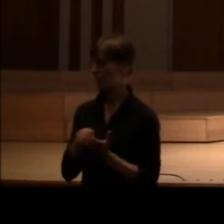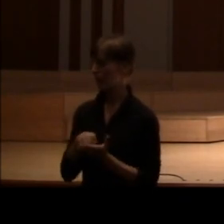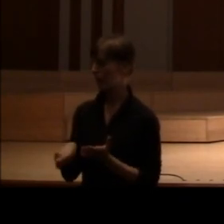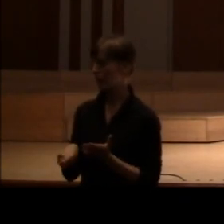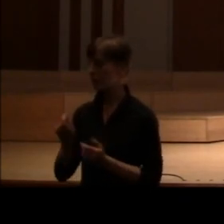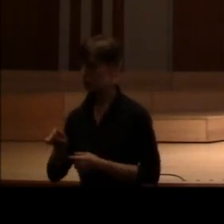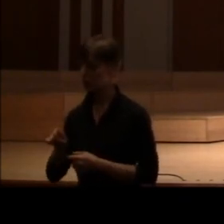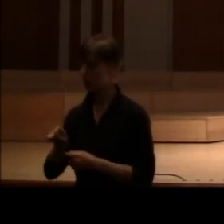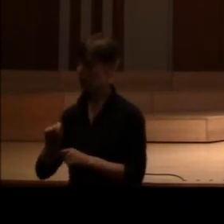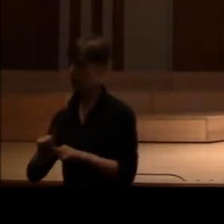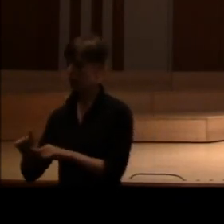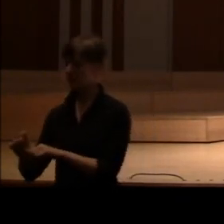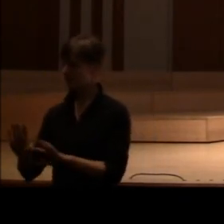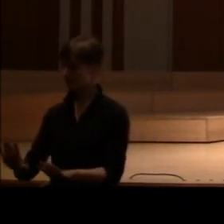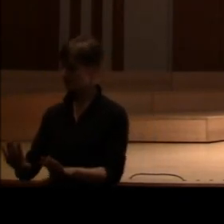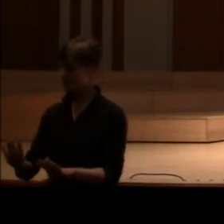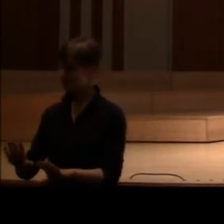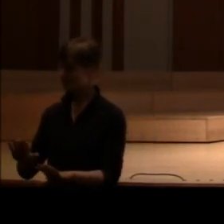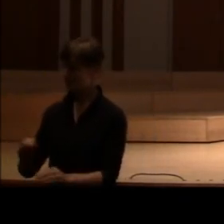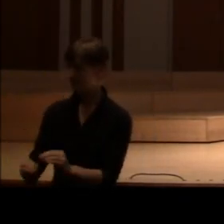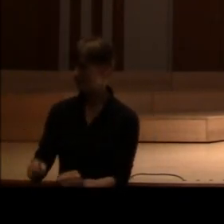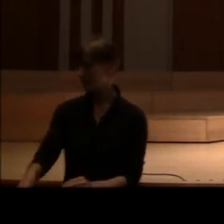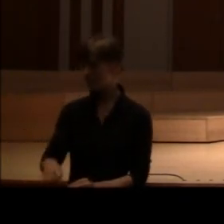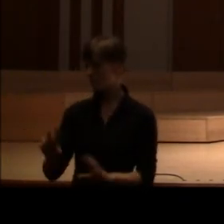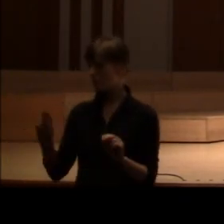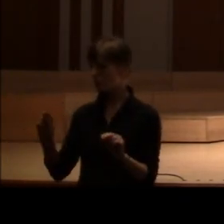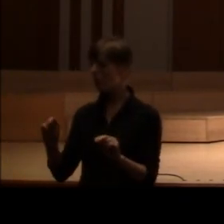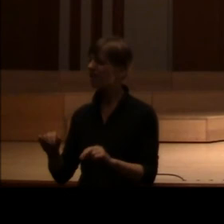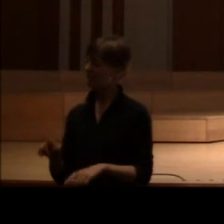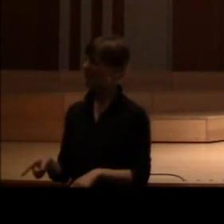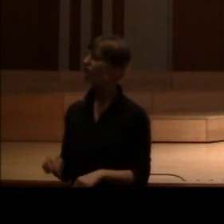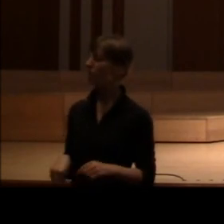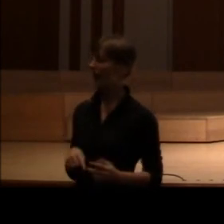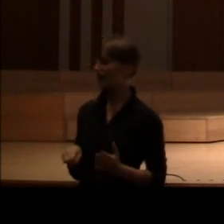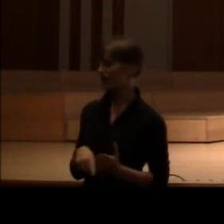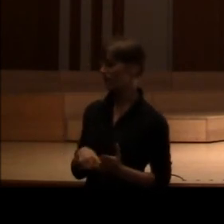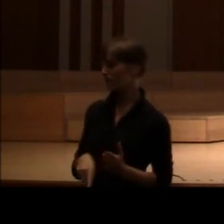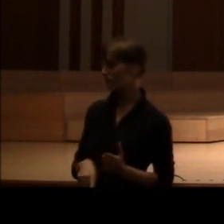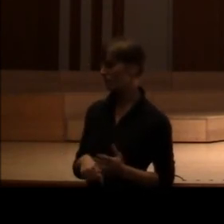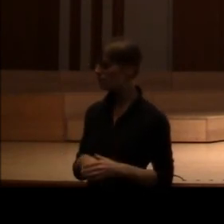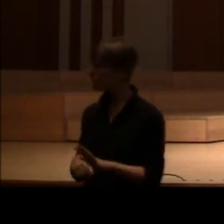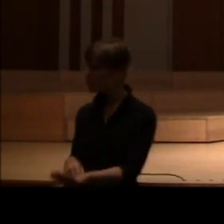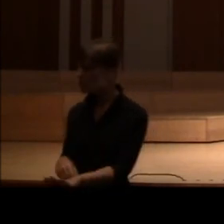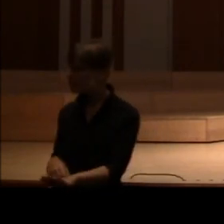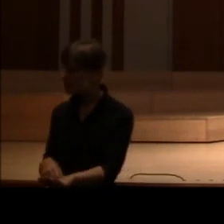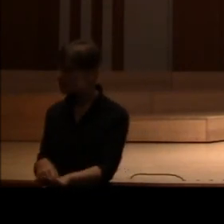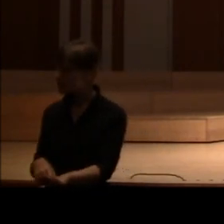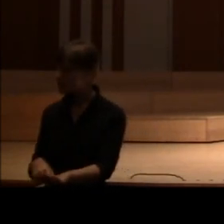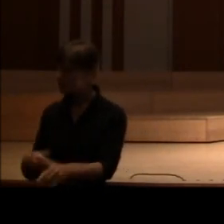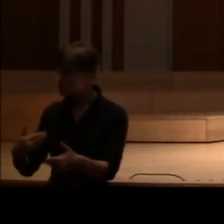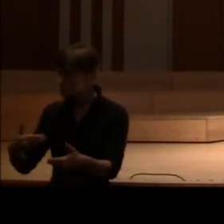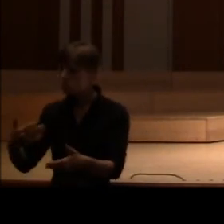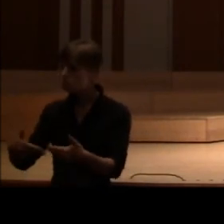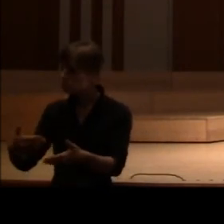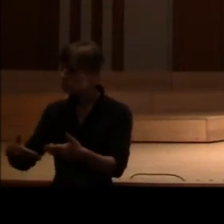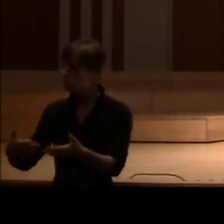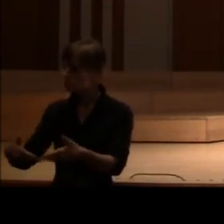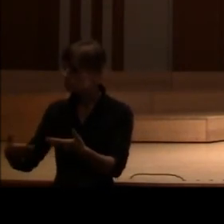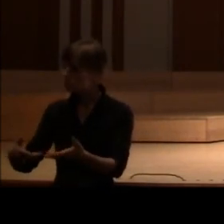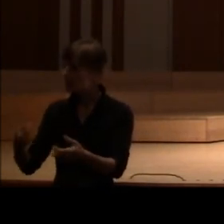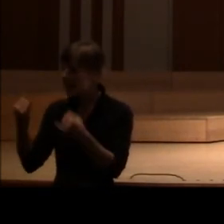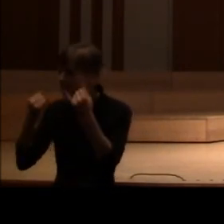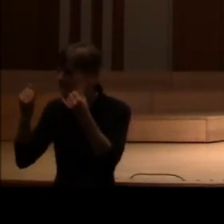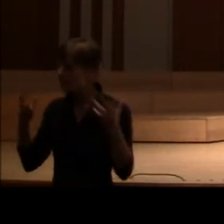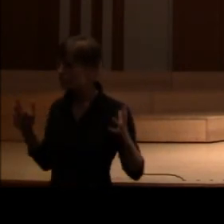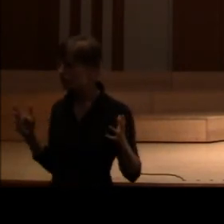period here, you've got to have a capital right here, you need to go back and look that up. Let that stuff go for a long time and get the ideas out there so